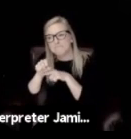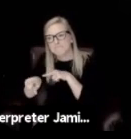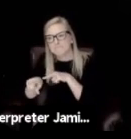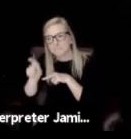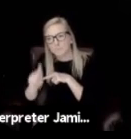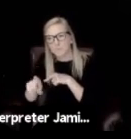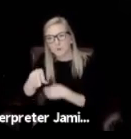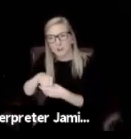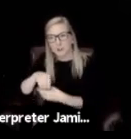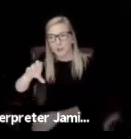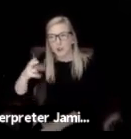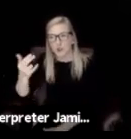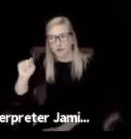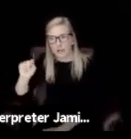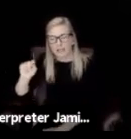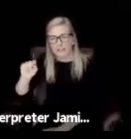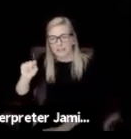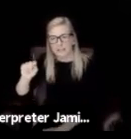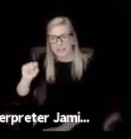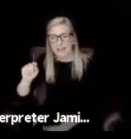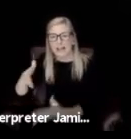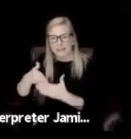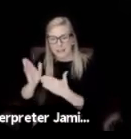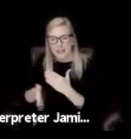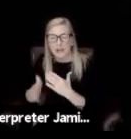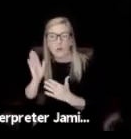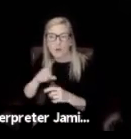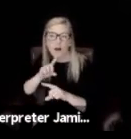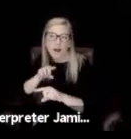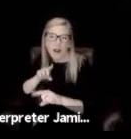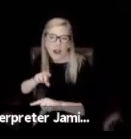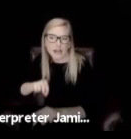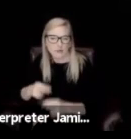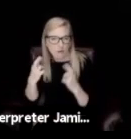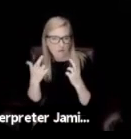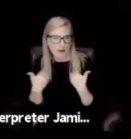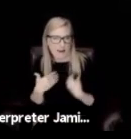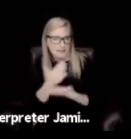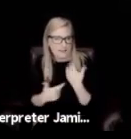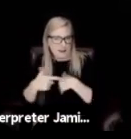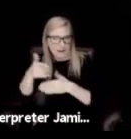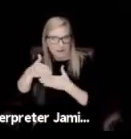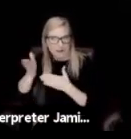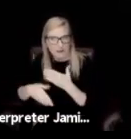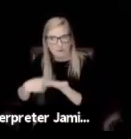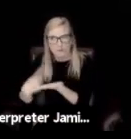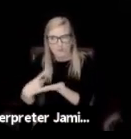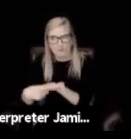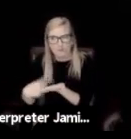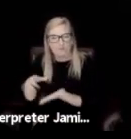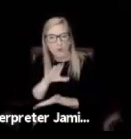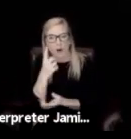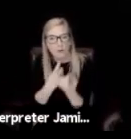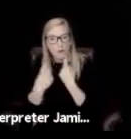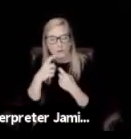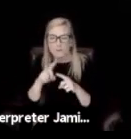and Shelby's going to pull them in at the end. Hopefully we'll have some time to have some conversation, but I definitely want us to